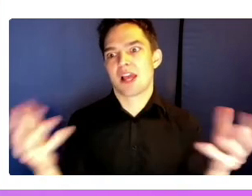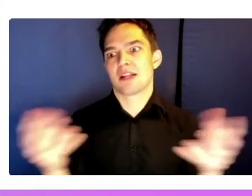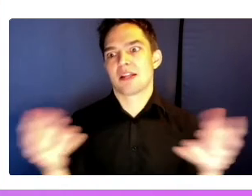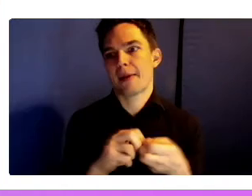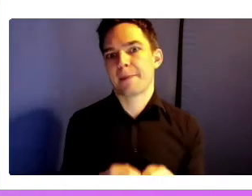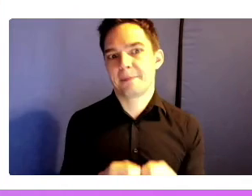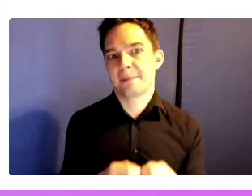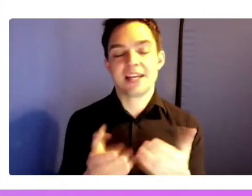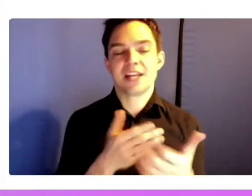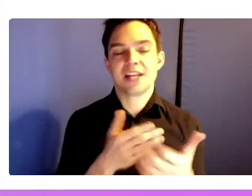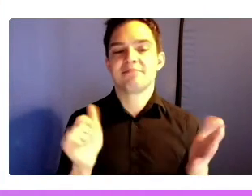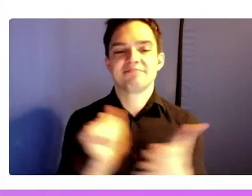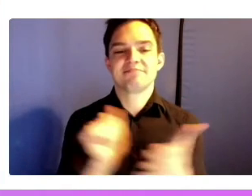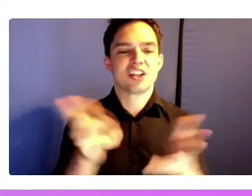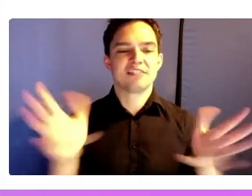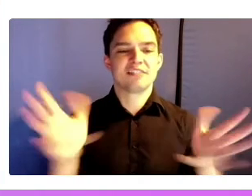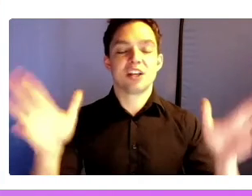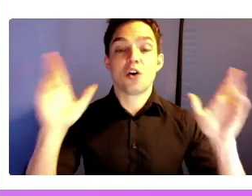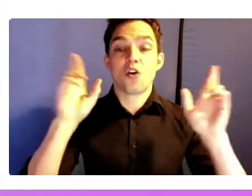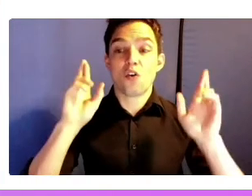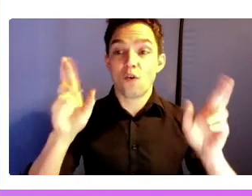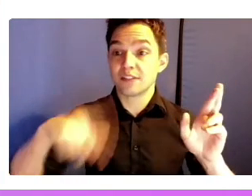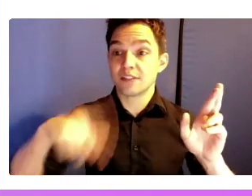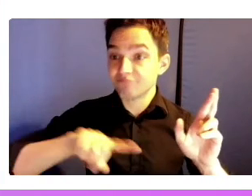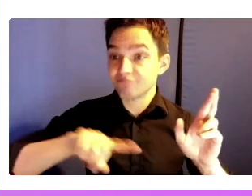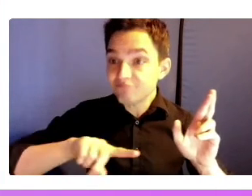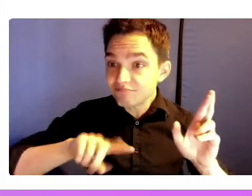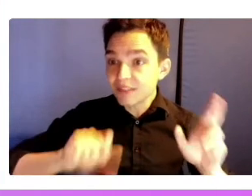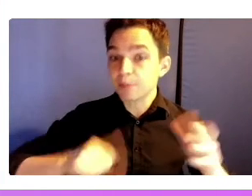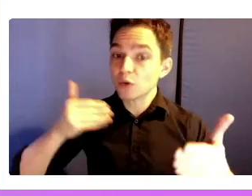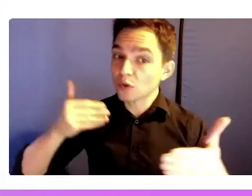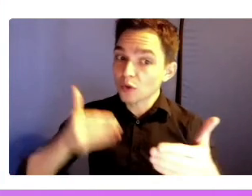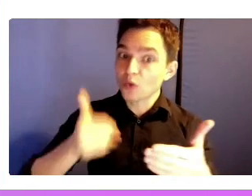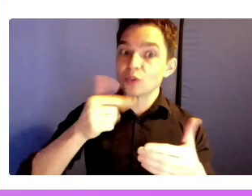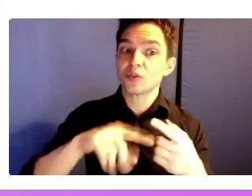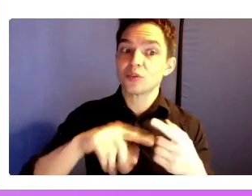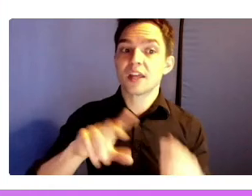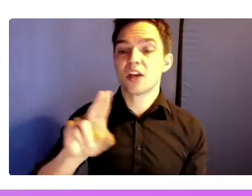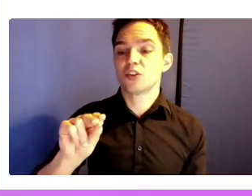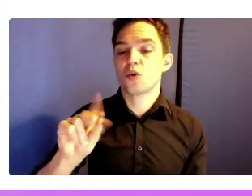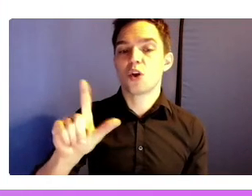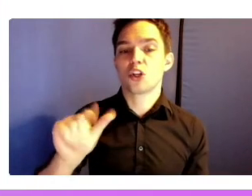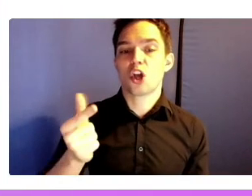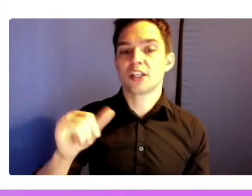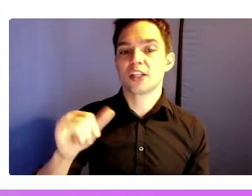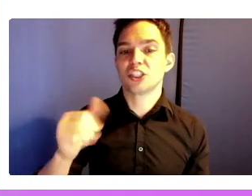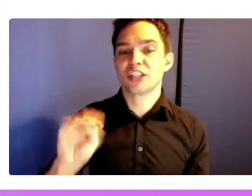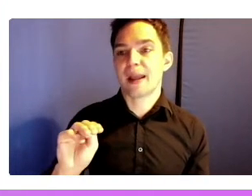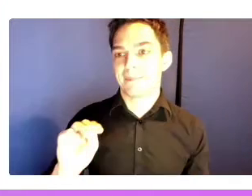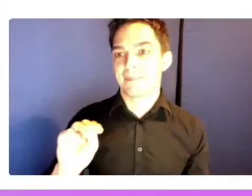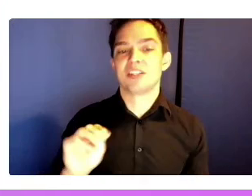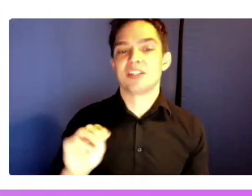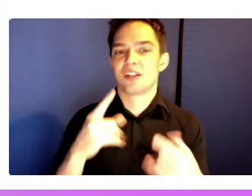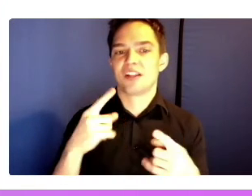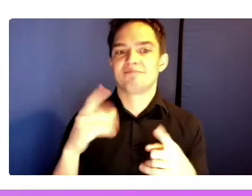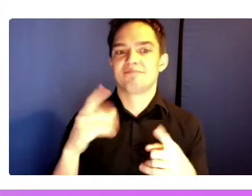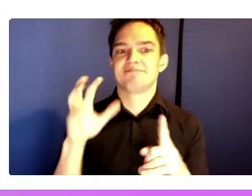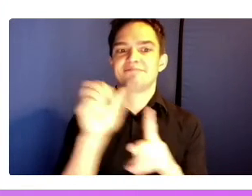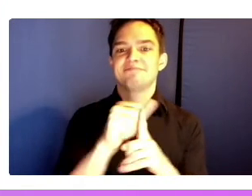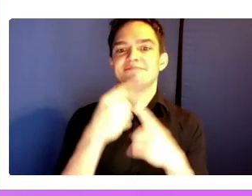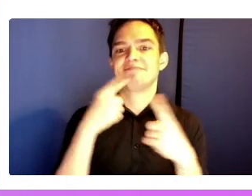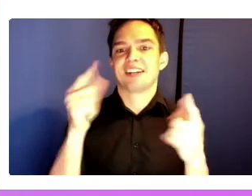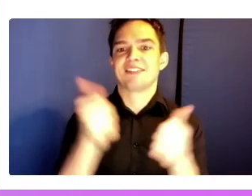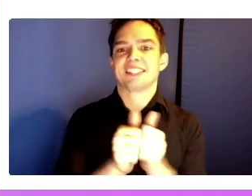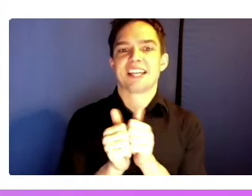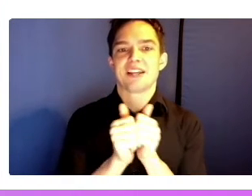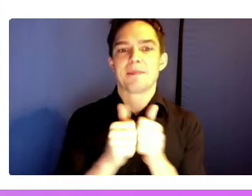so anyway, that's it. I hope you can get closer to this no log jams. Let's all get there together. And a quick thanks to